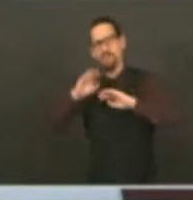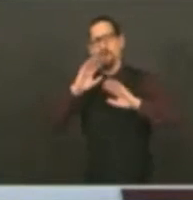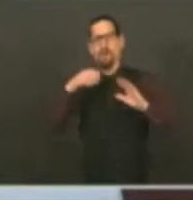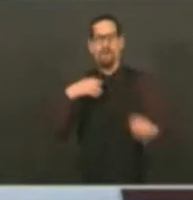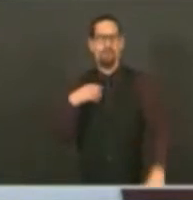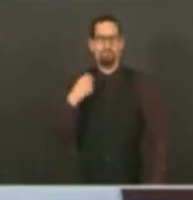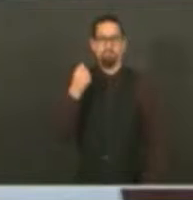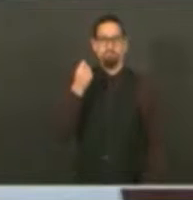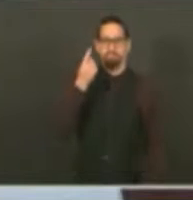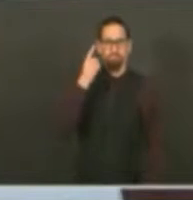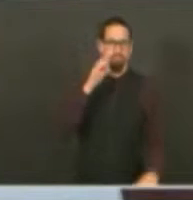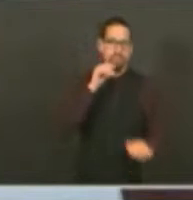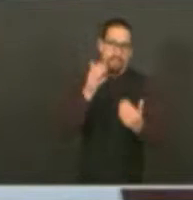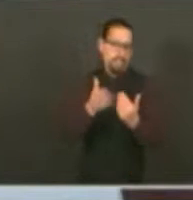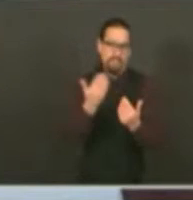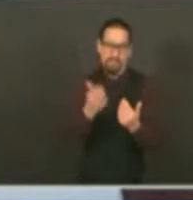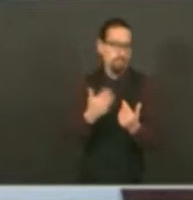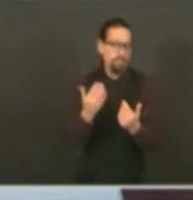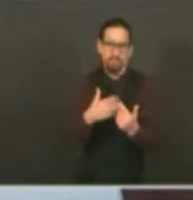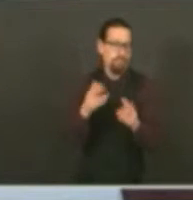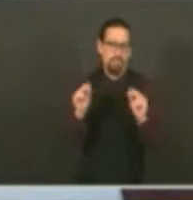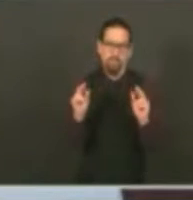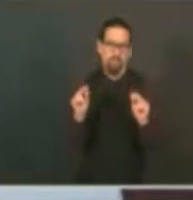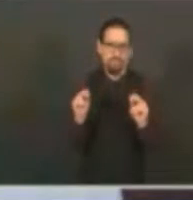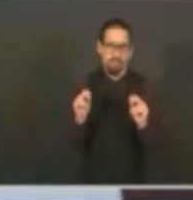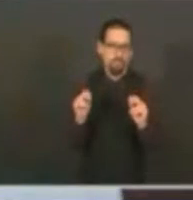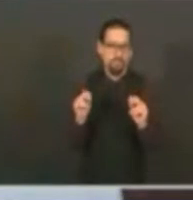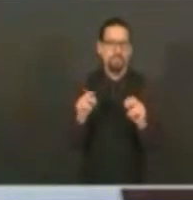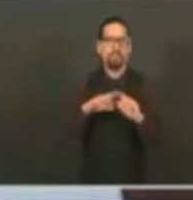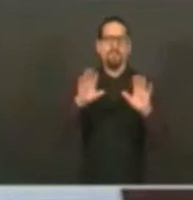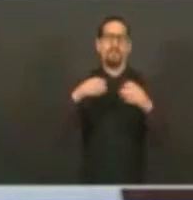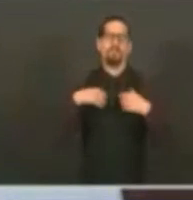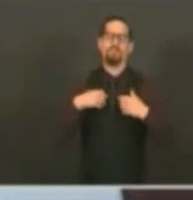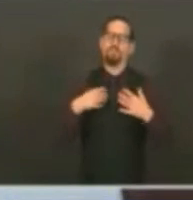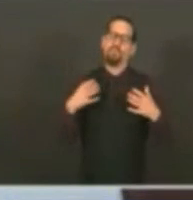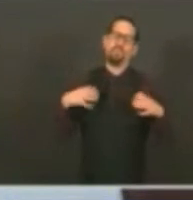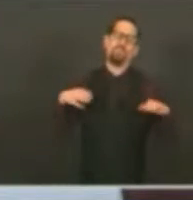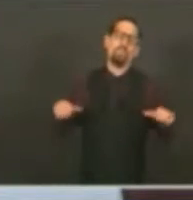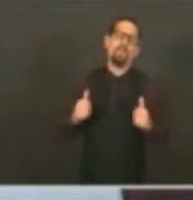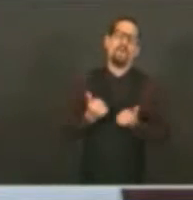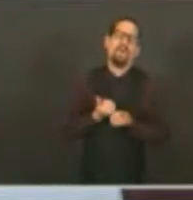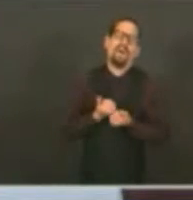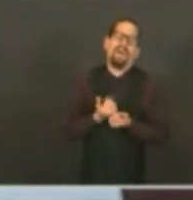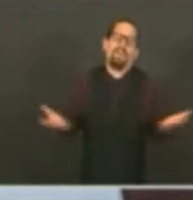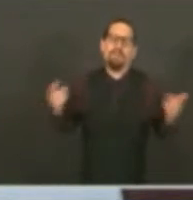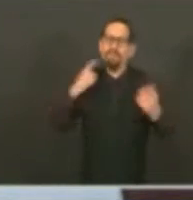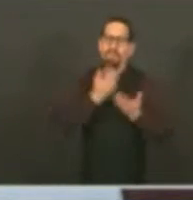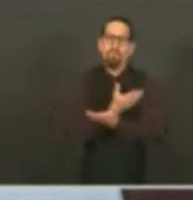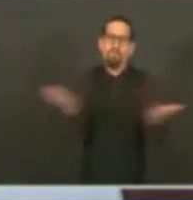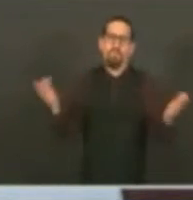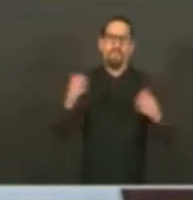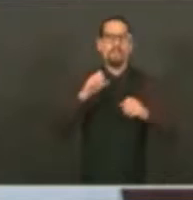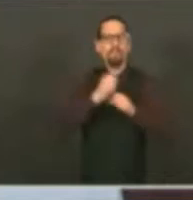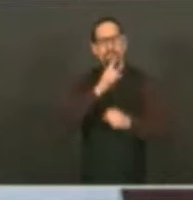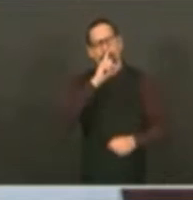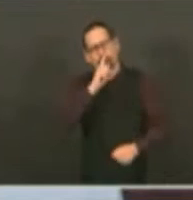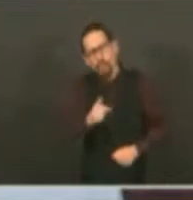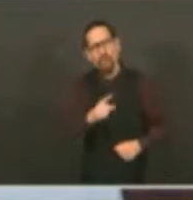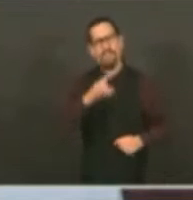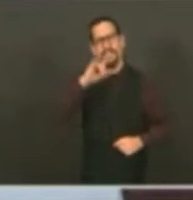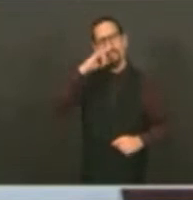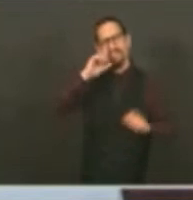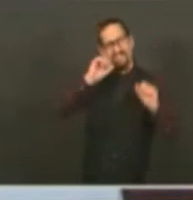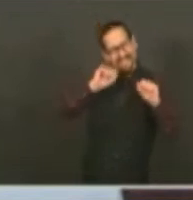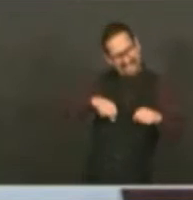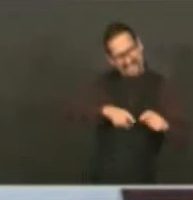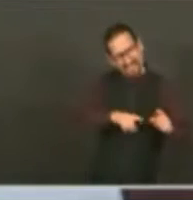easy. I will do anything you need to help you do the right thing, which is to keep these kids in school. Every day